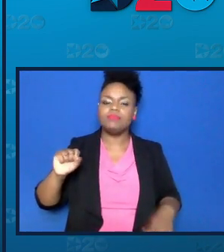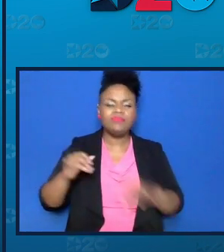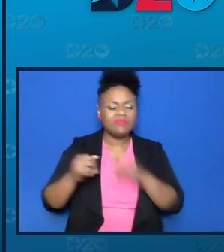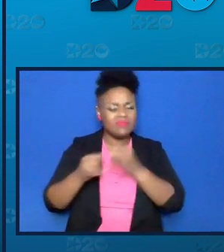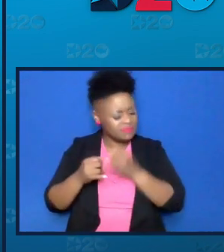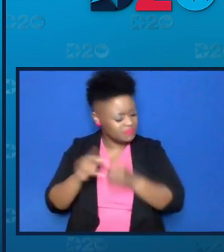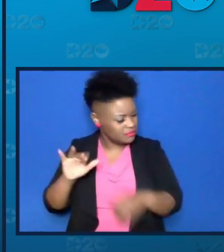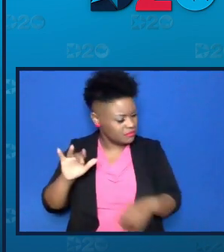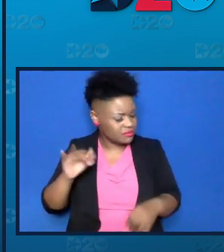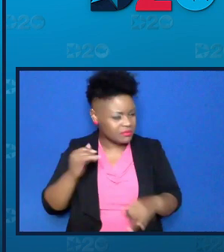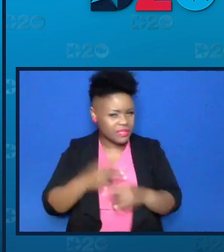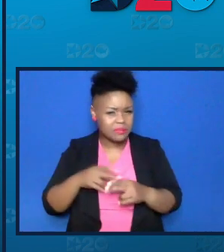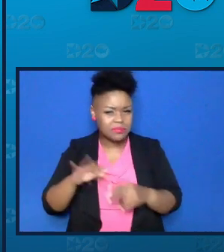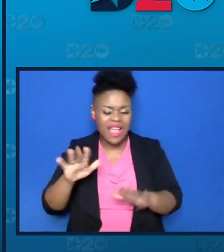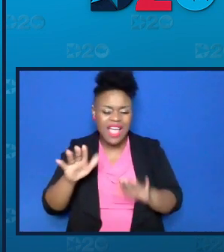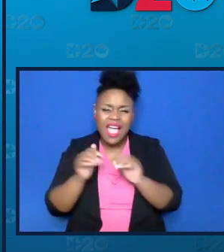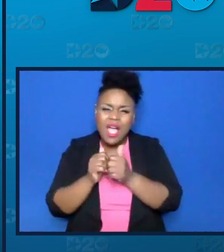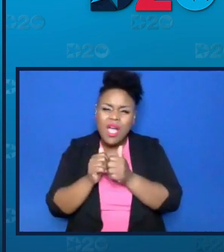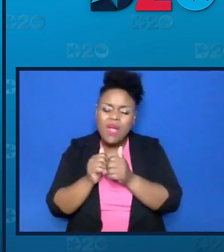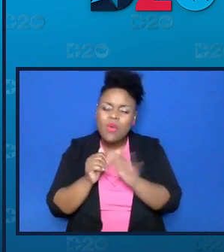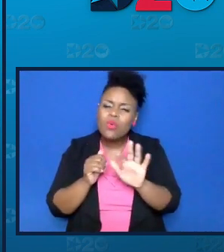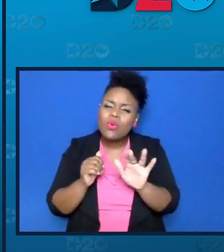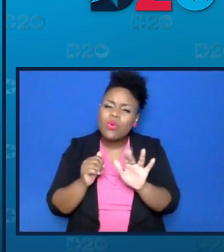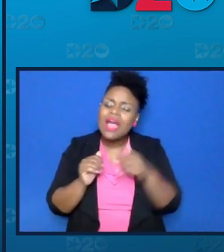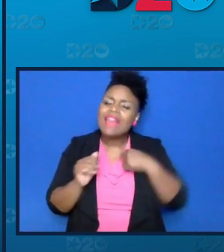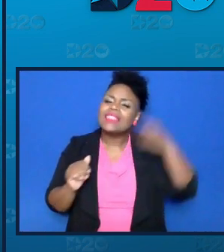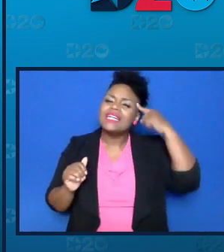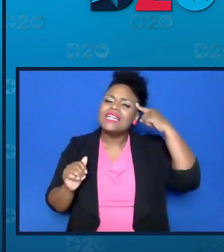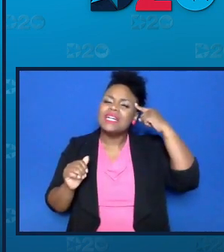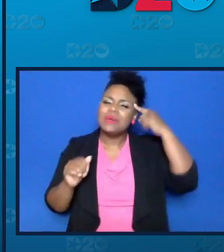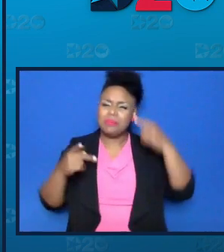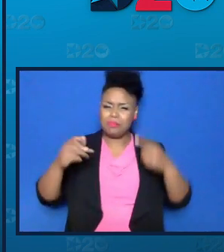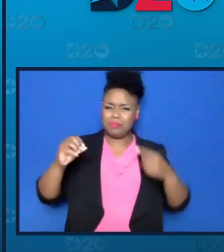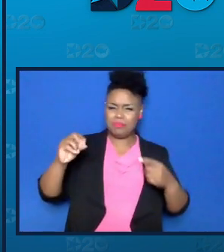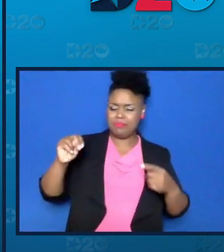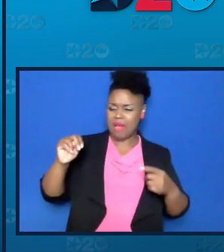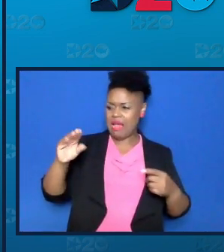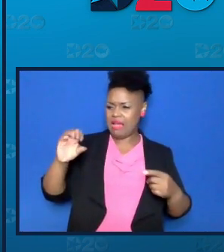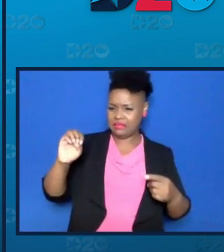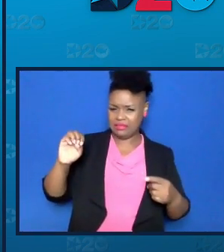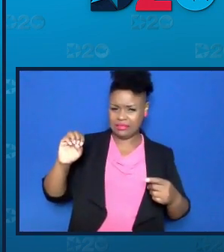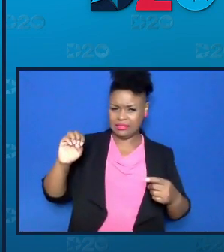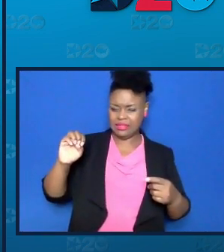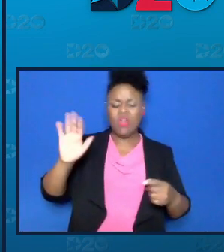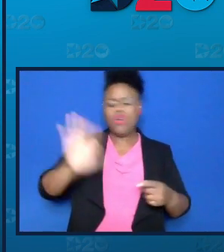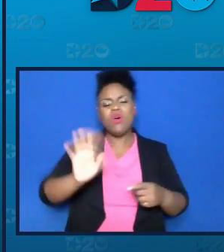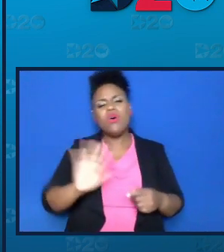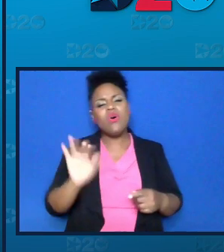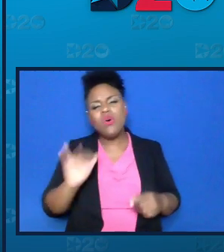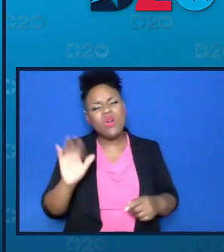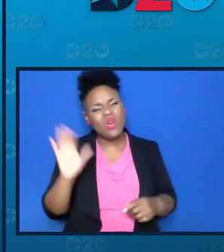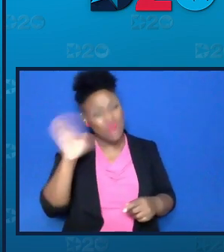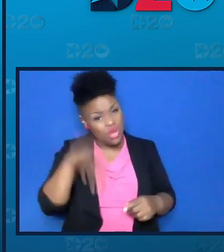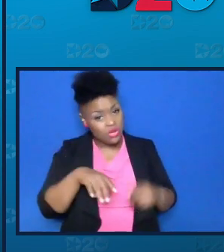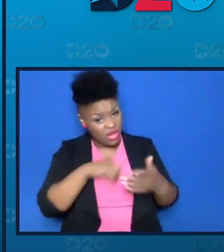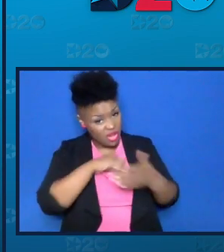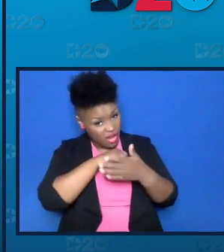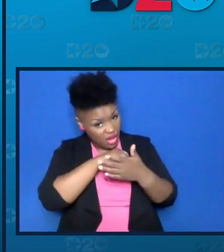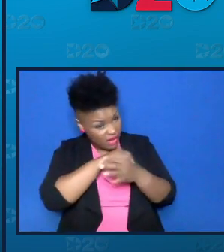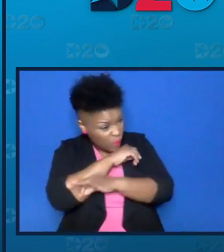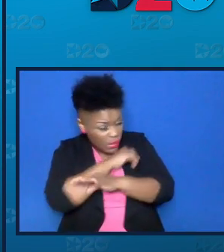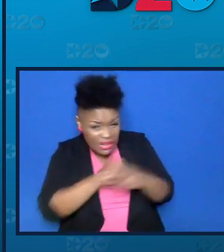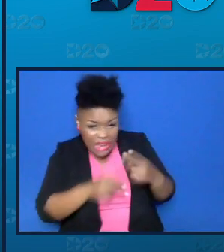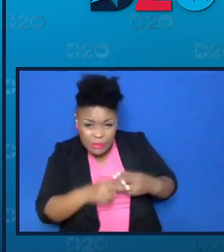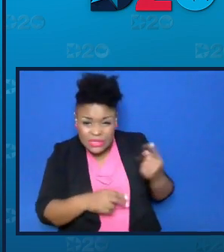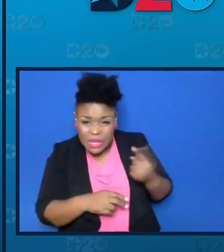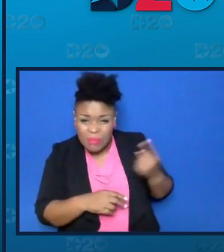I believe. Oh, some kind of weird foreign name? Yeah, not very American sounding. Yeah, that's what people are